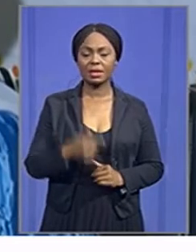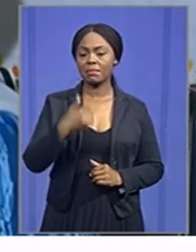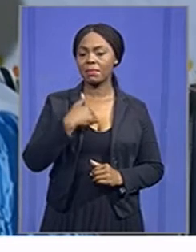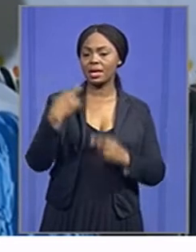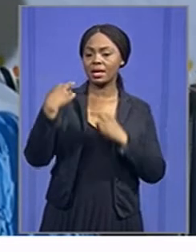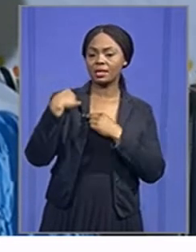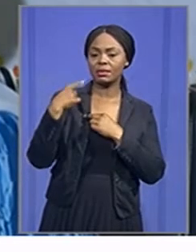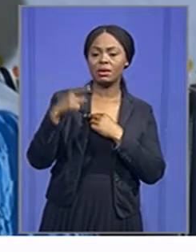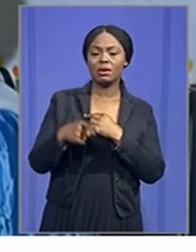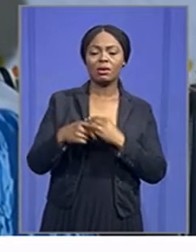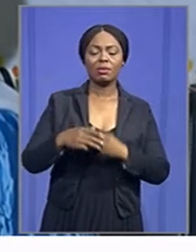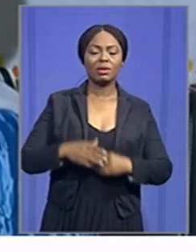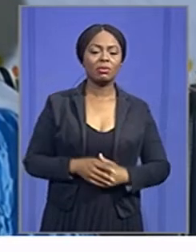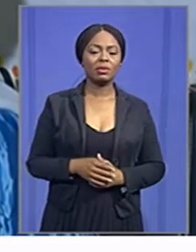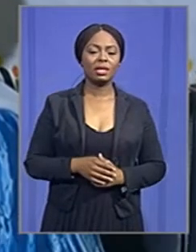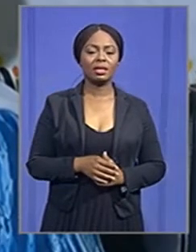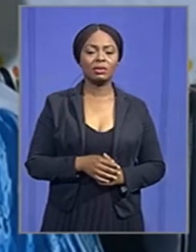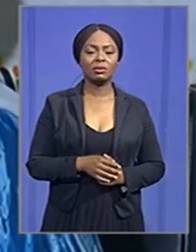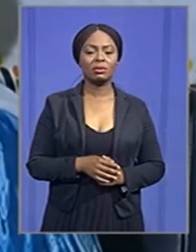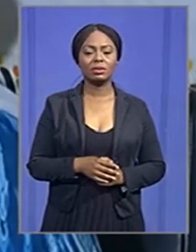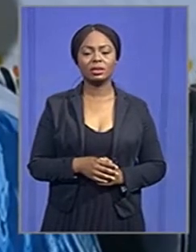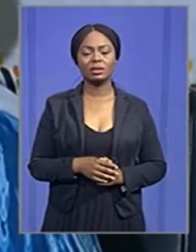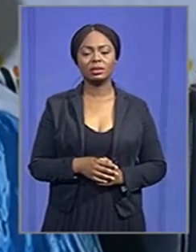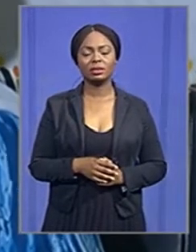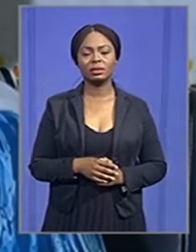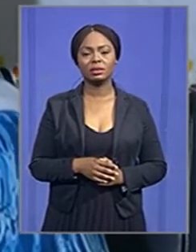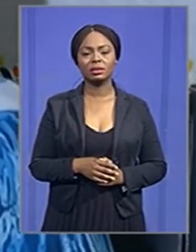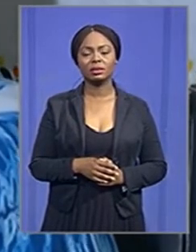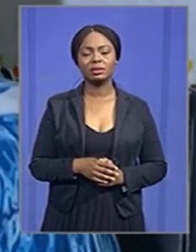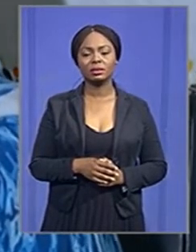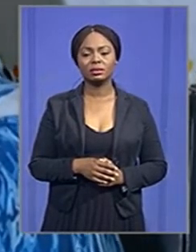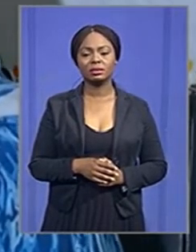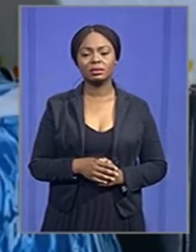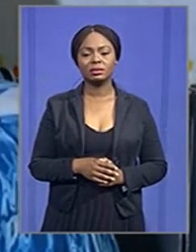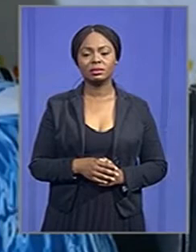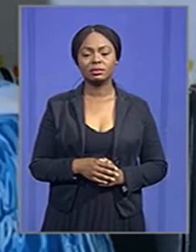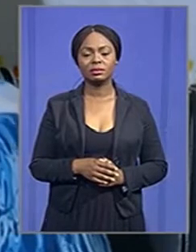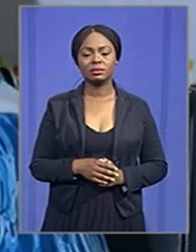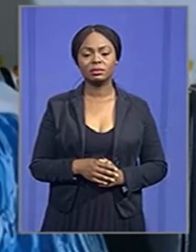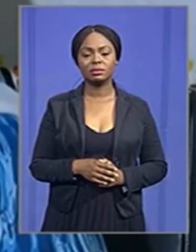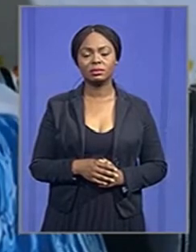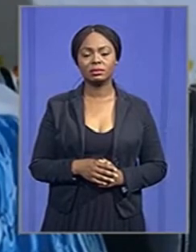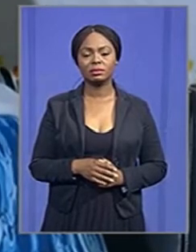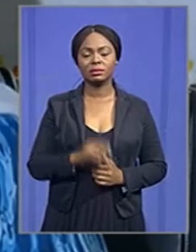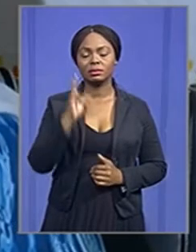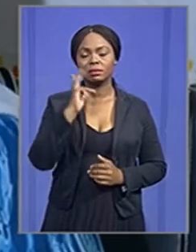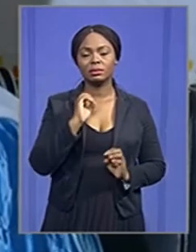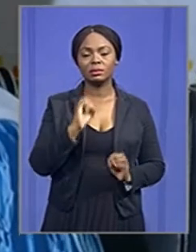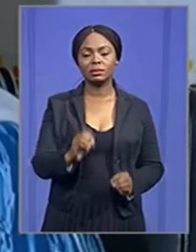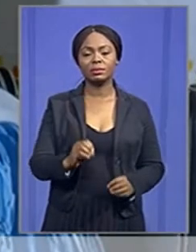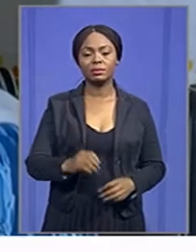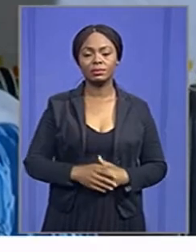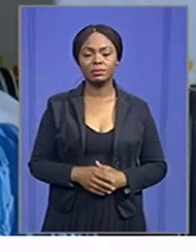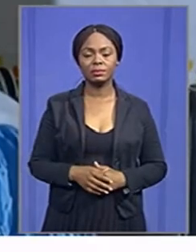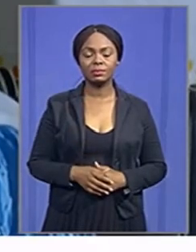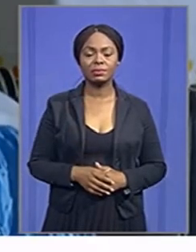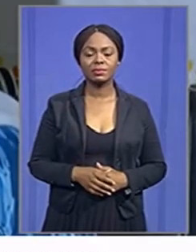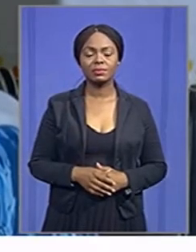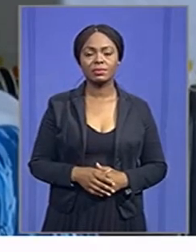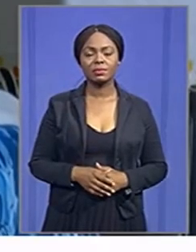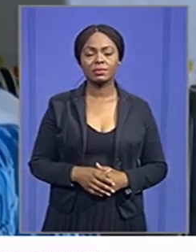dropping of the ball in terms of security in parliament. If anything, the report I have received, if you want to